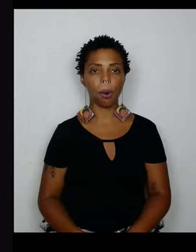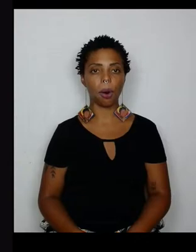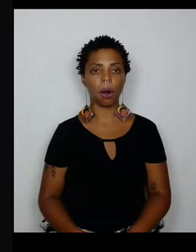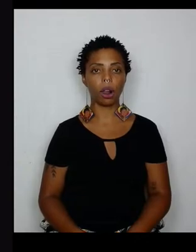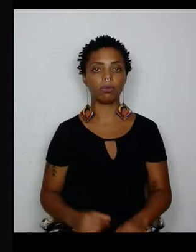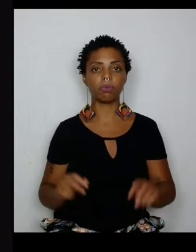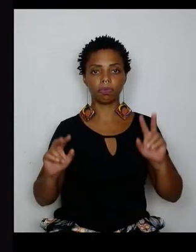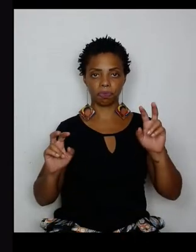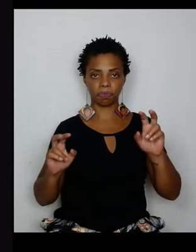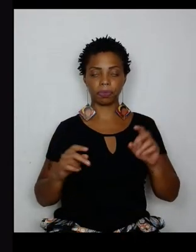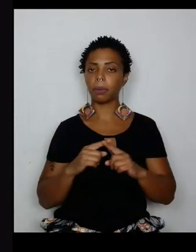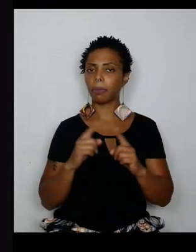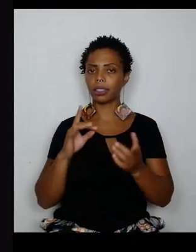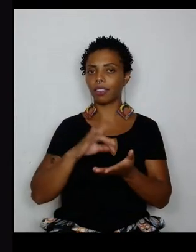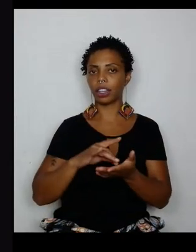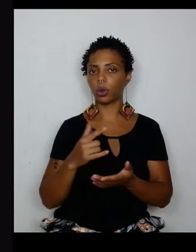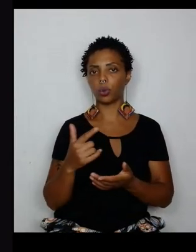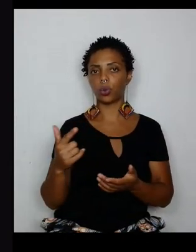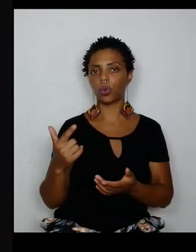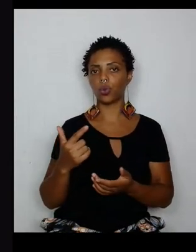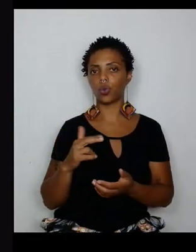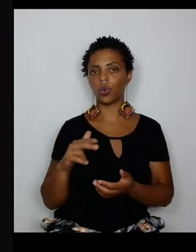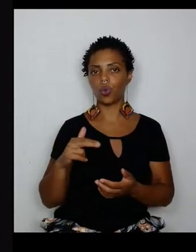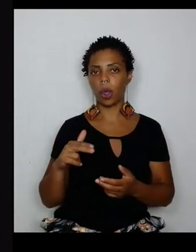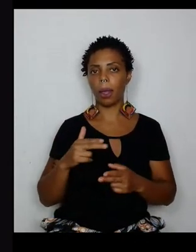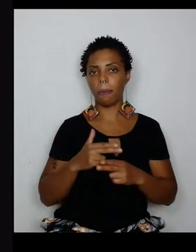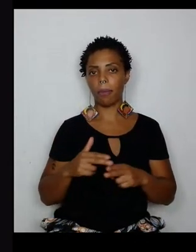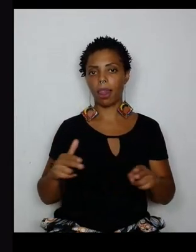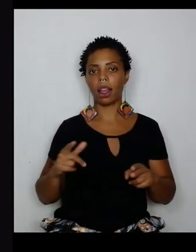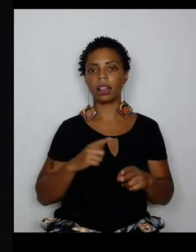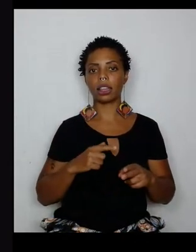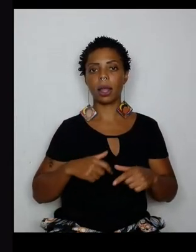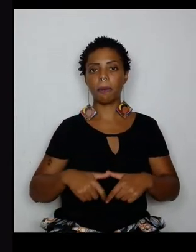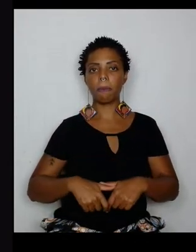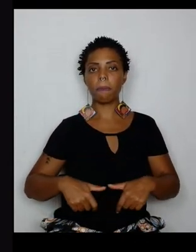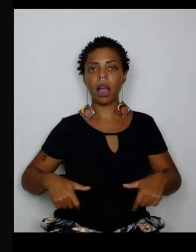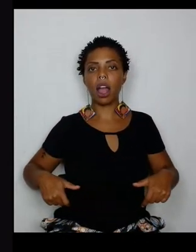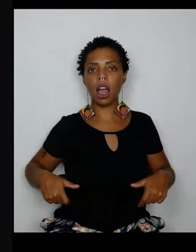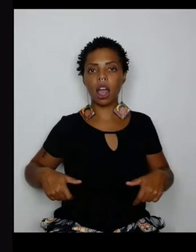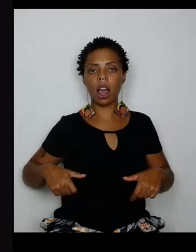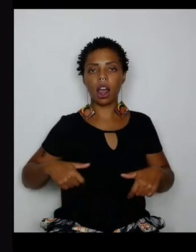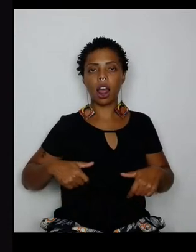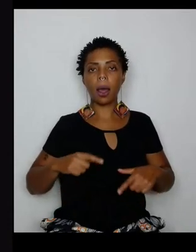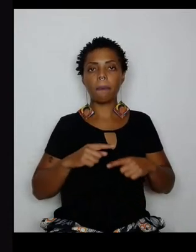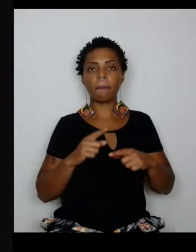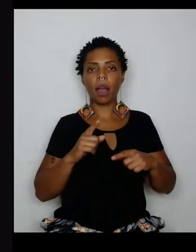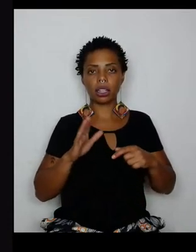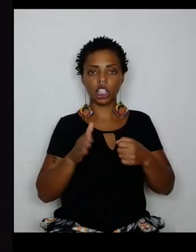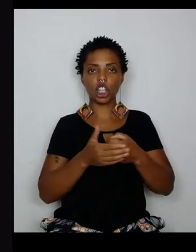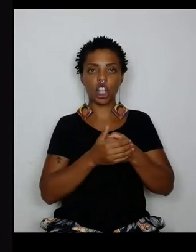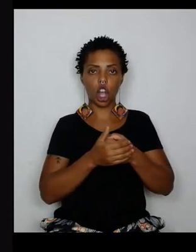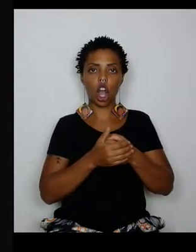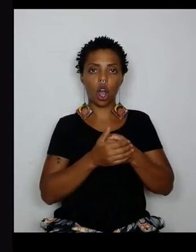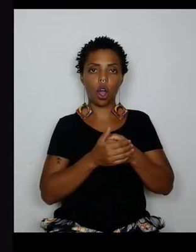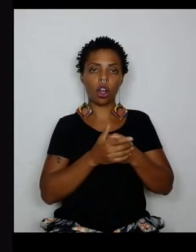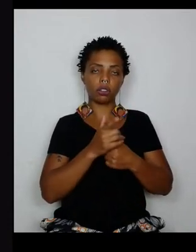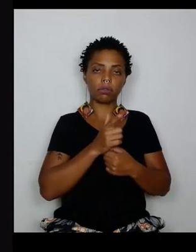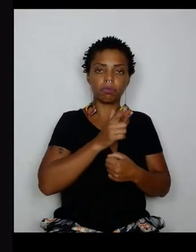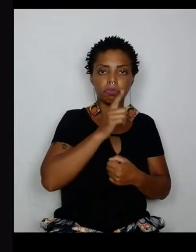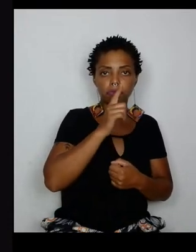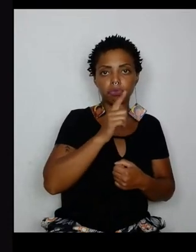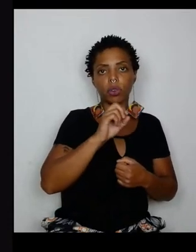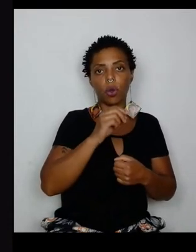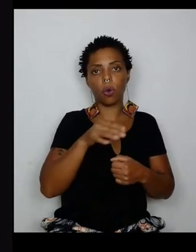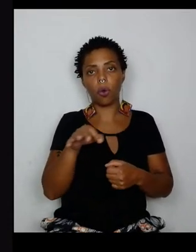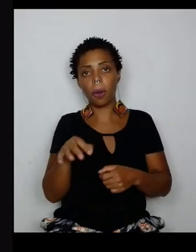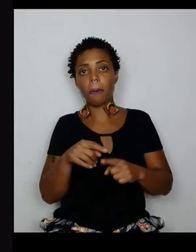covering their genitals but the perception of nudity is itself interesting ubiquitous